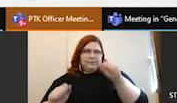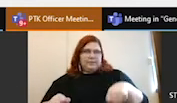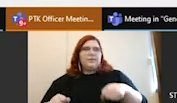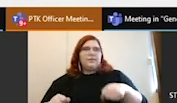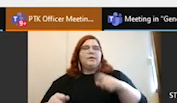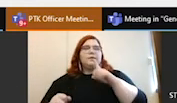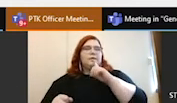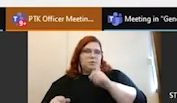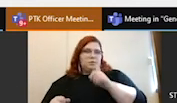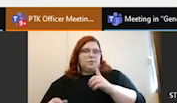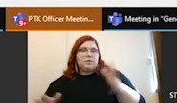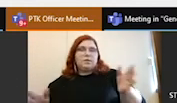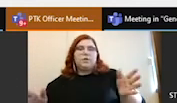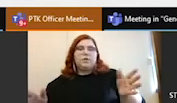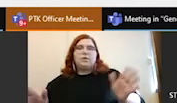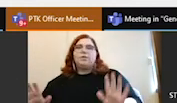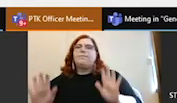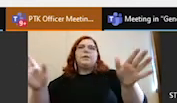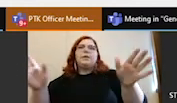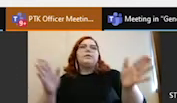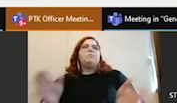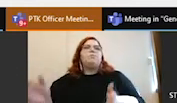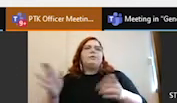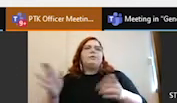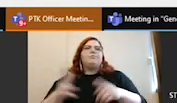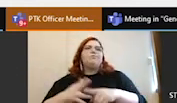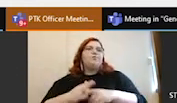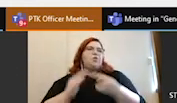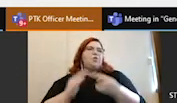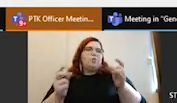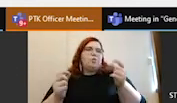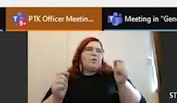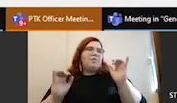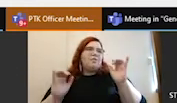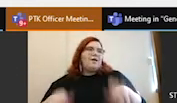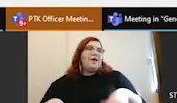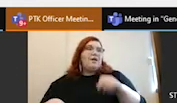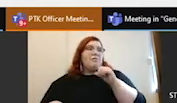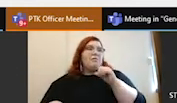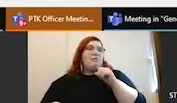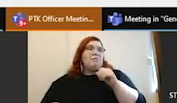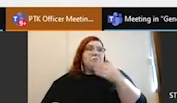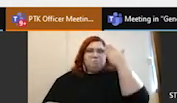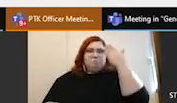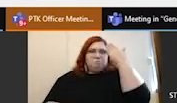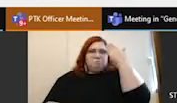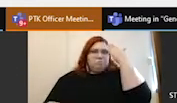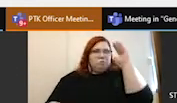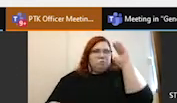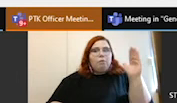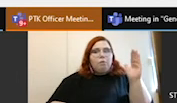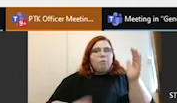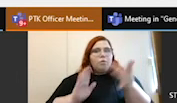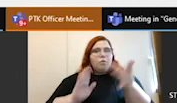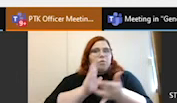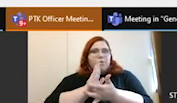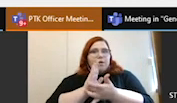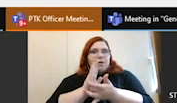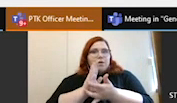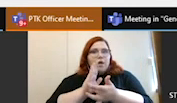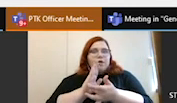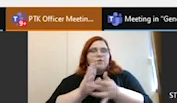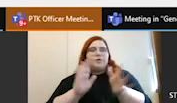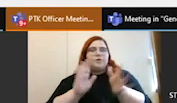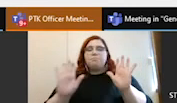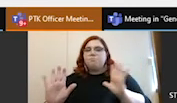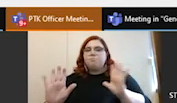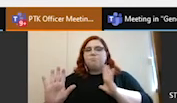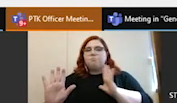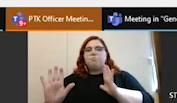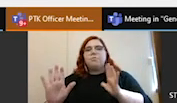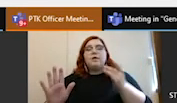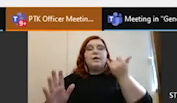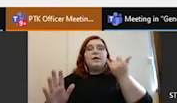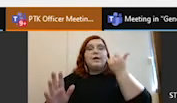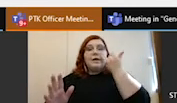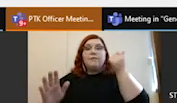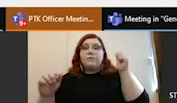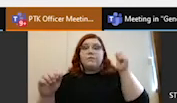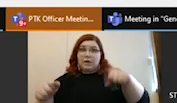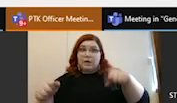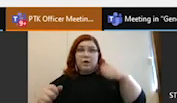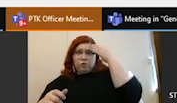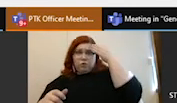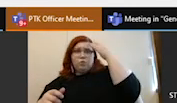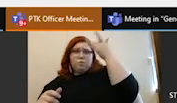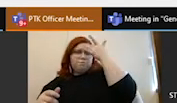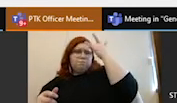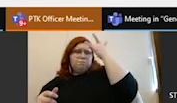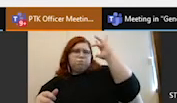to get started. If you're not someone who's that familiar with technology and coding, and if you are, then you can use it